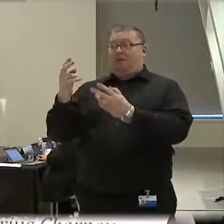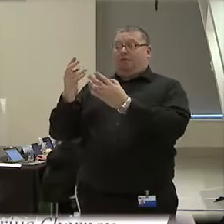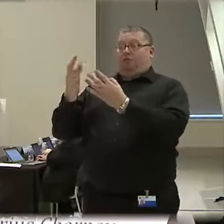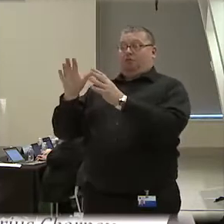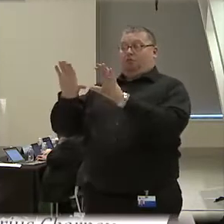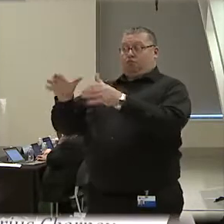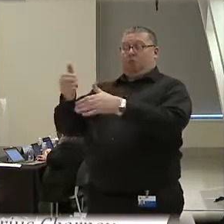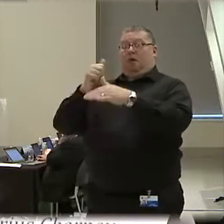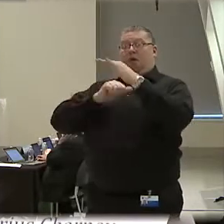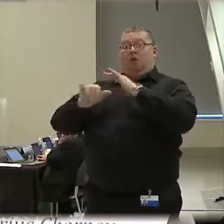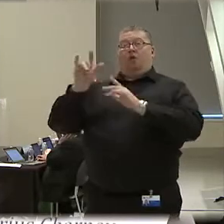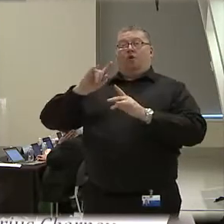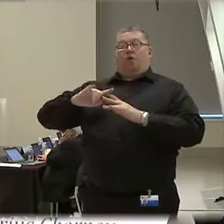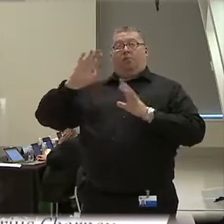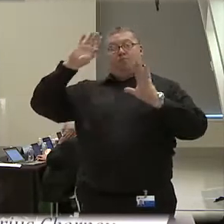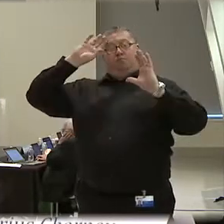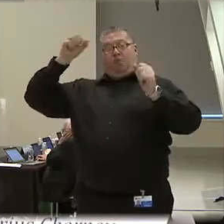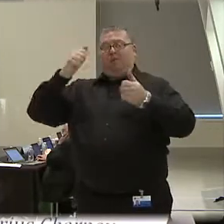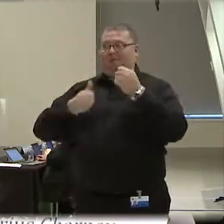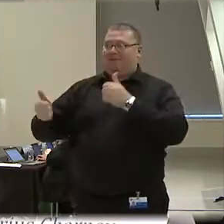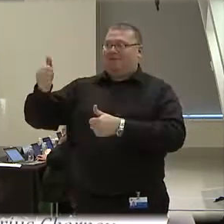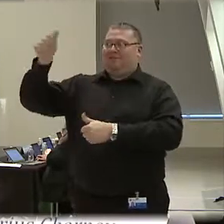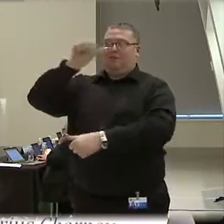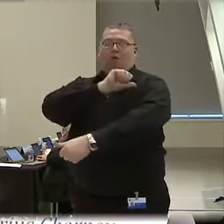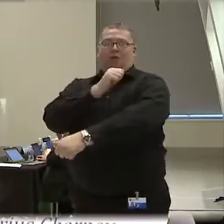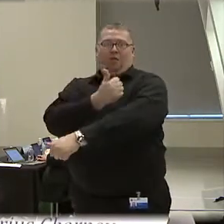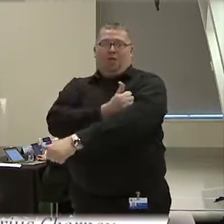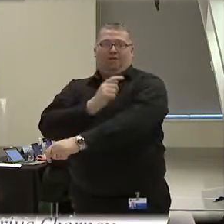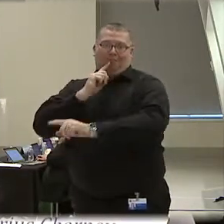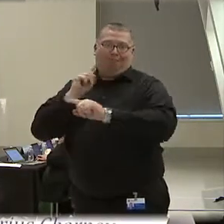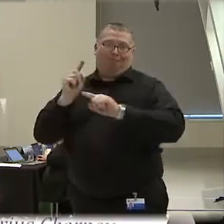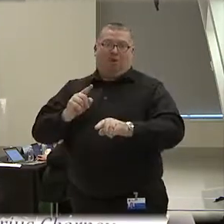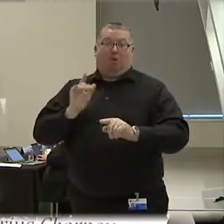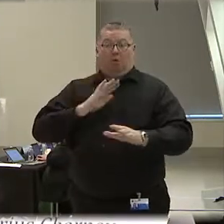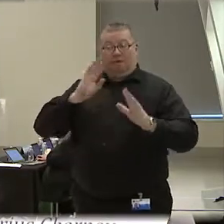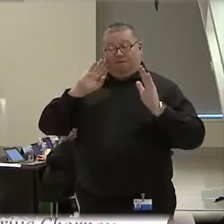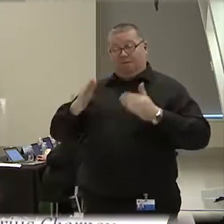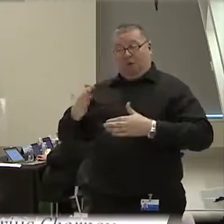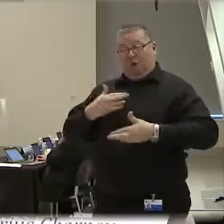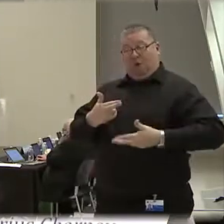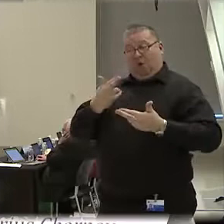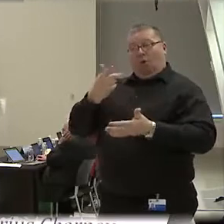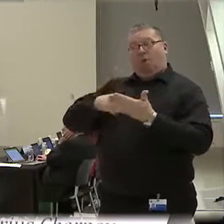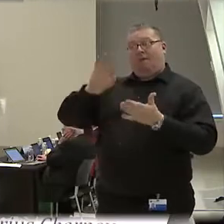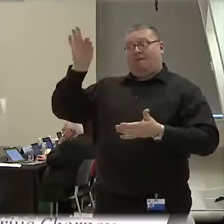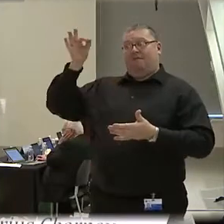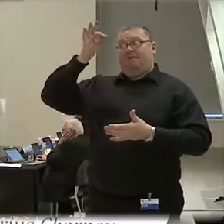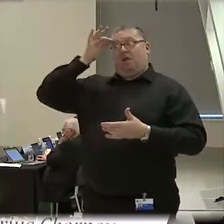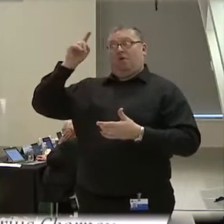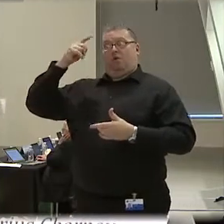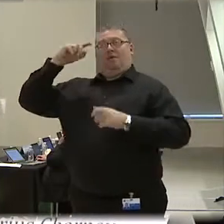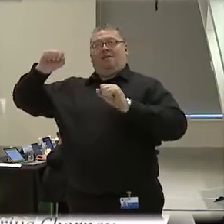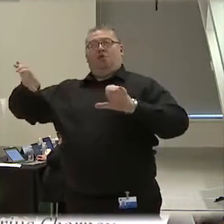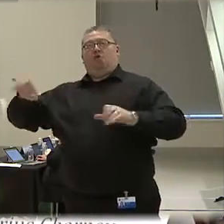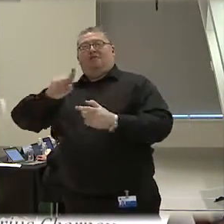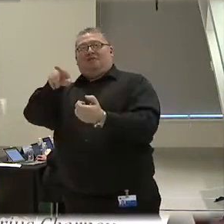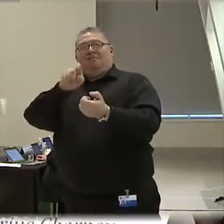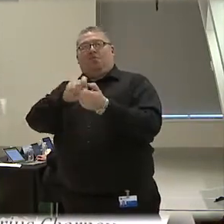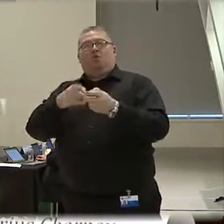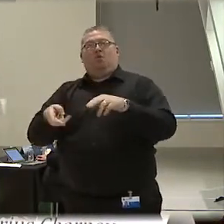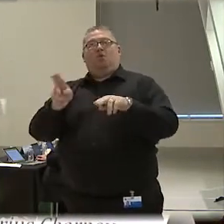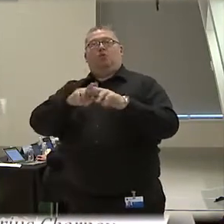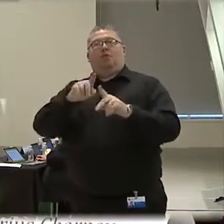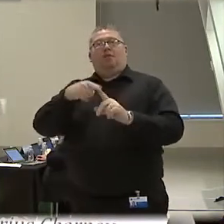under the President's executive authority. We focused our recommendations here today on what the federal government could specifically do to increase the impact